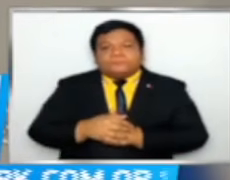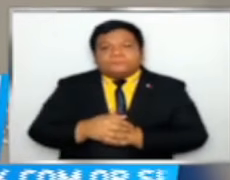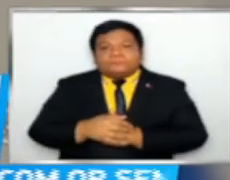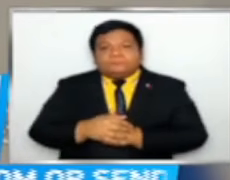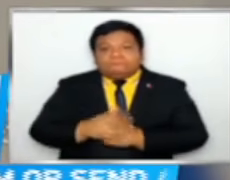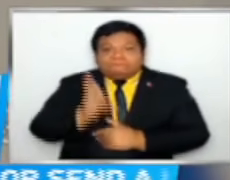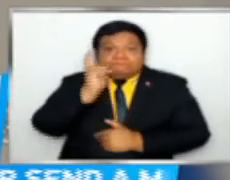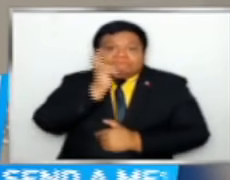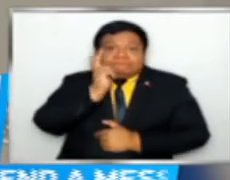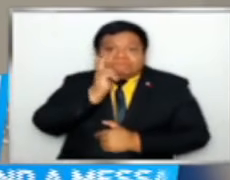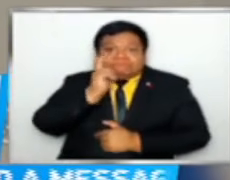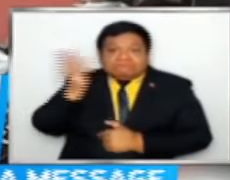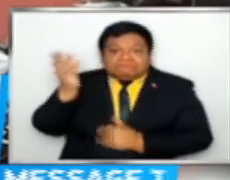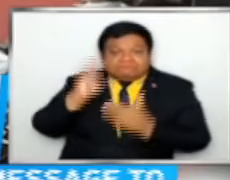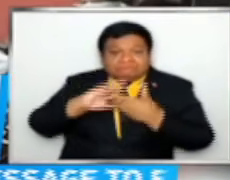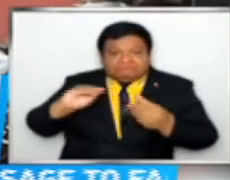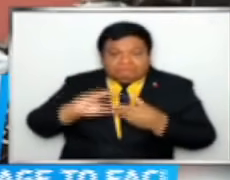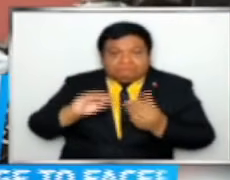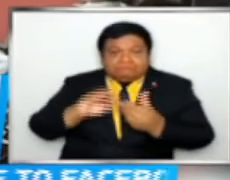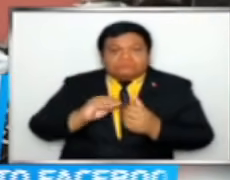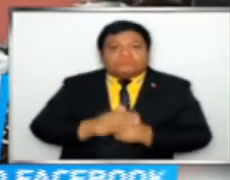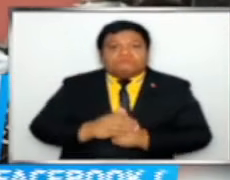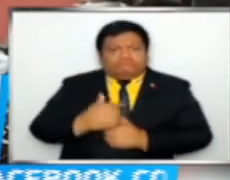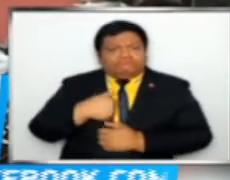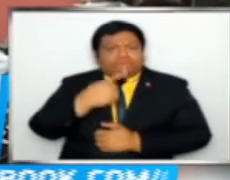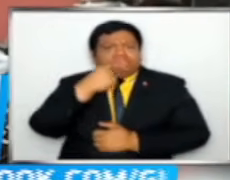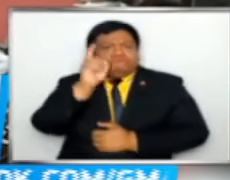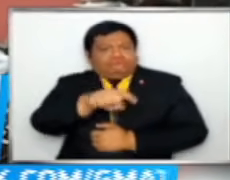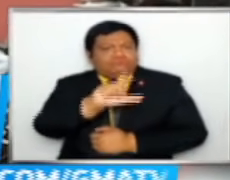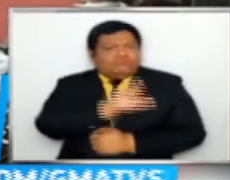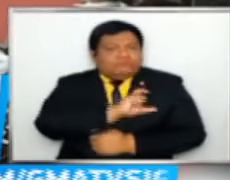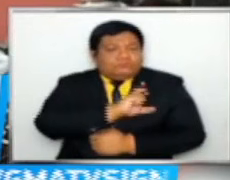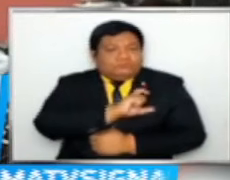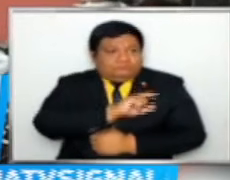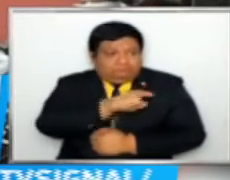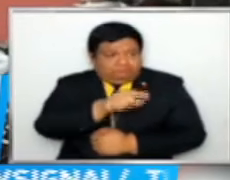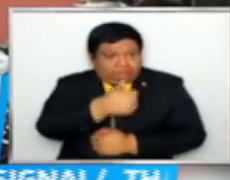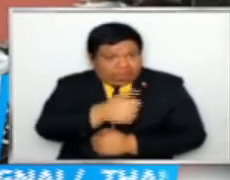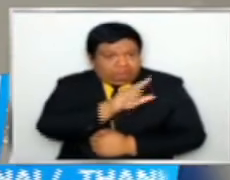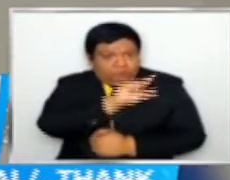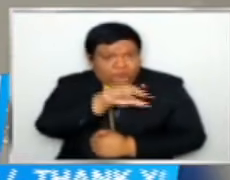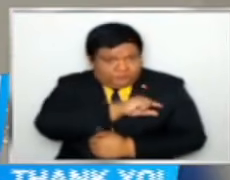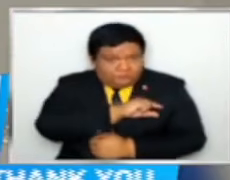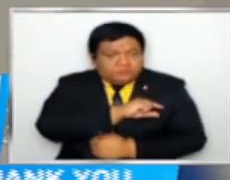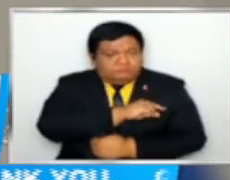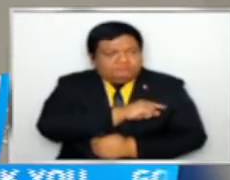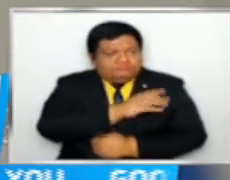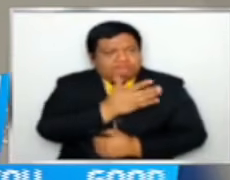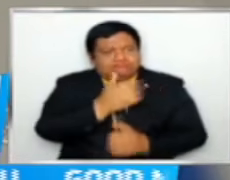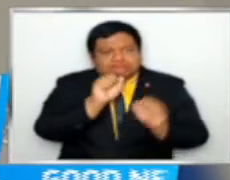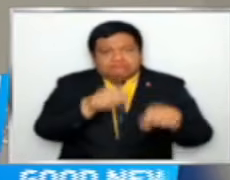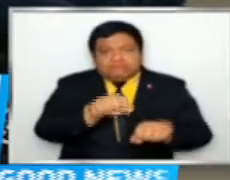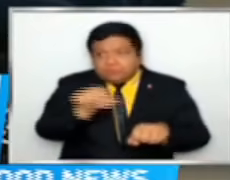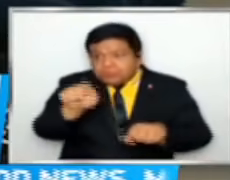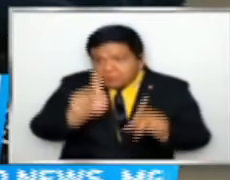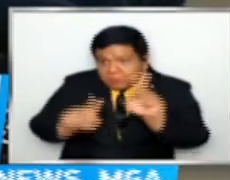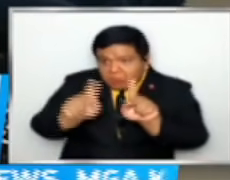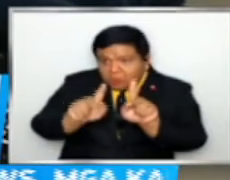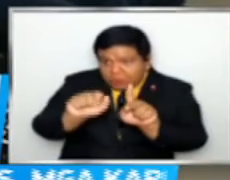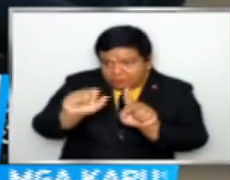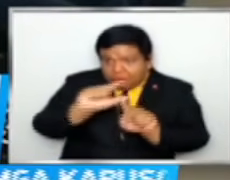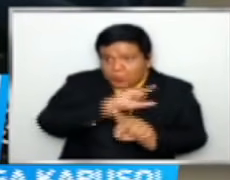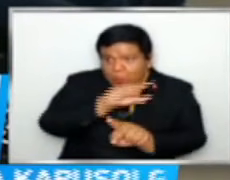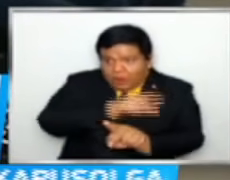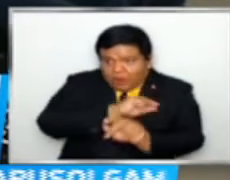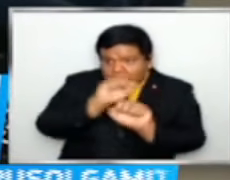if you are qualified, gun and help us enforce the laws. Do